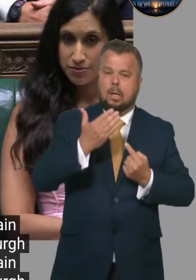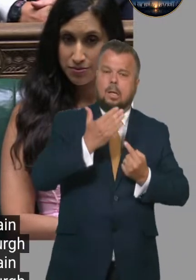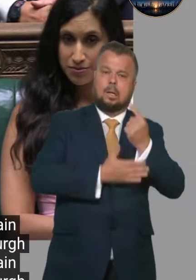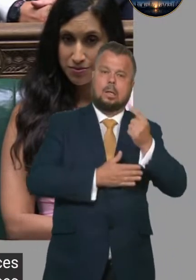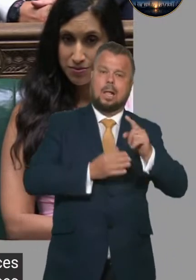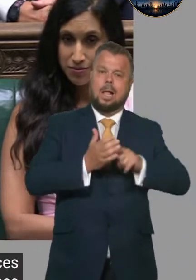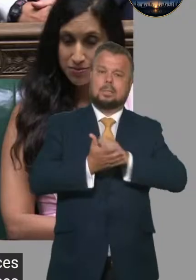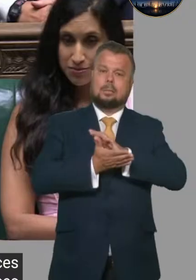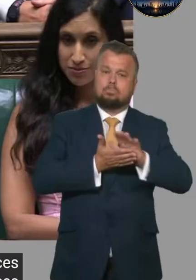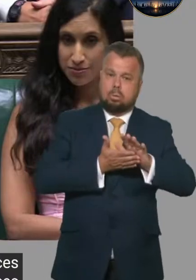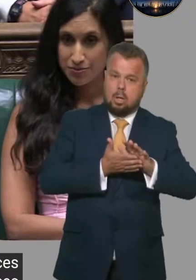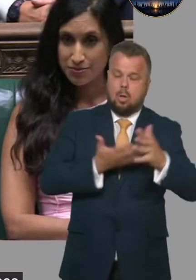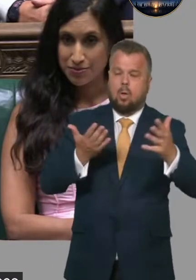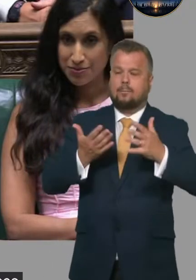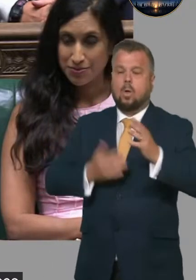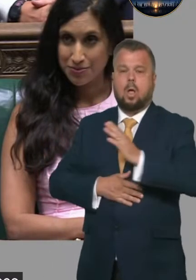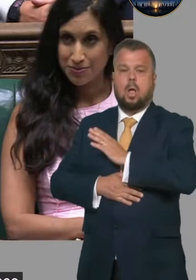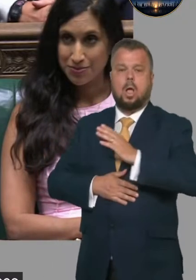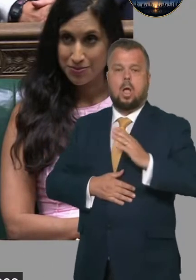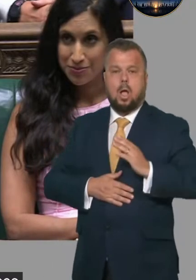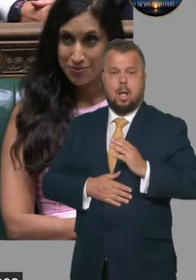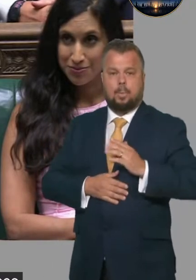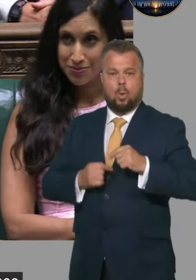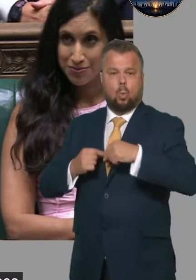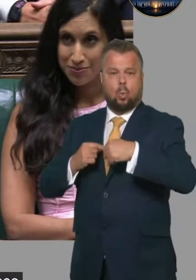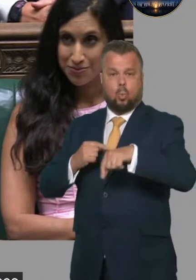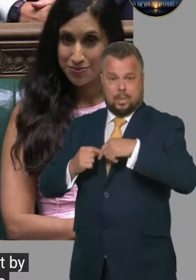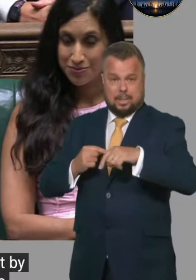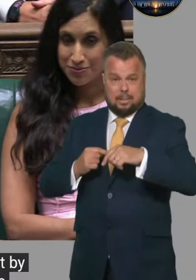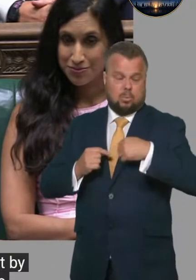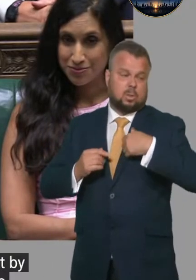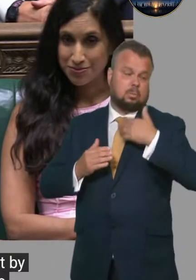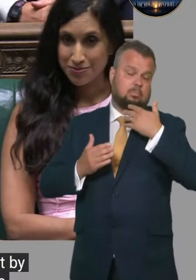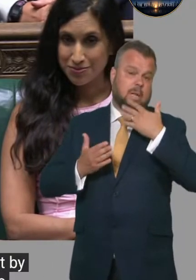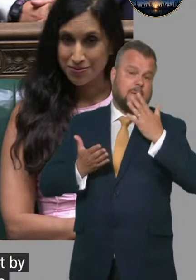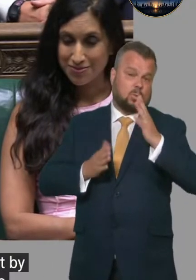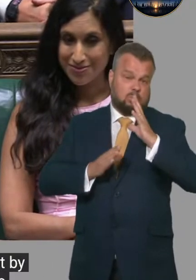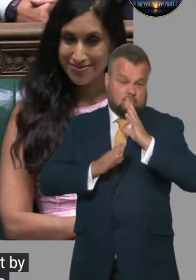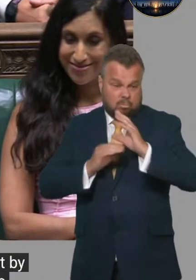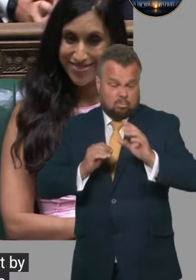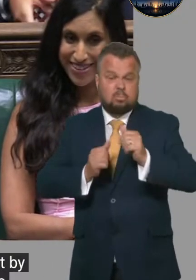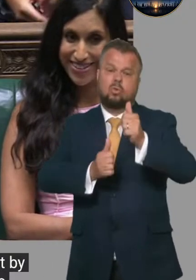won a by-election last week. Although I think I'm much happier with my new MP than he